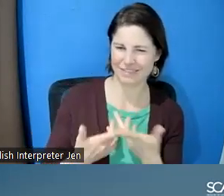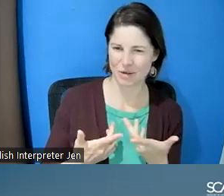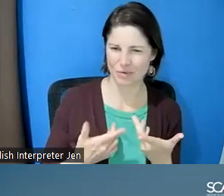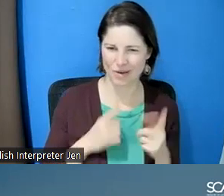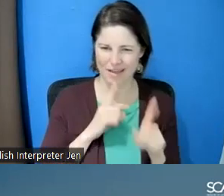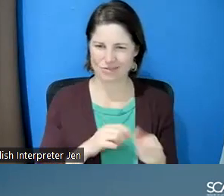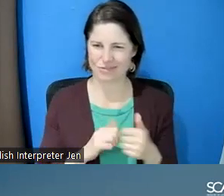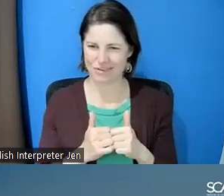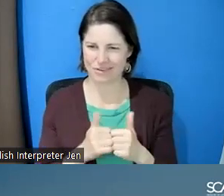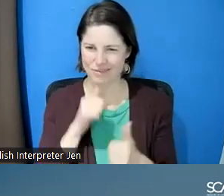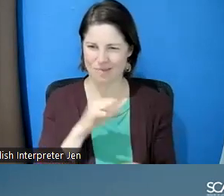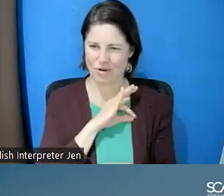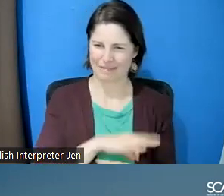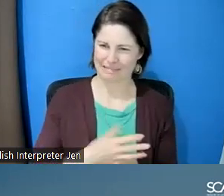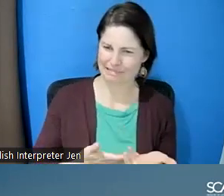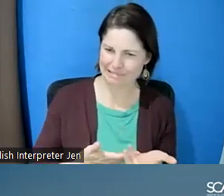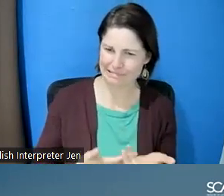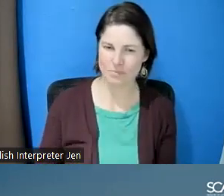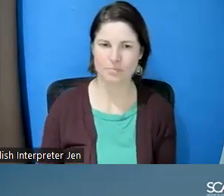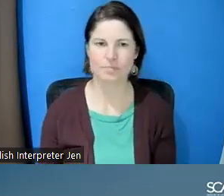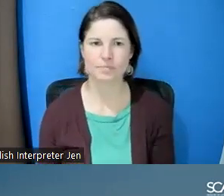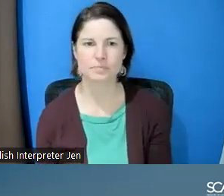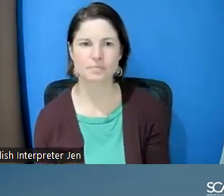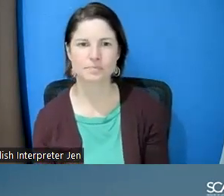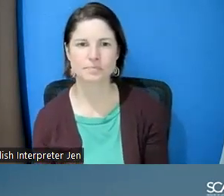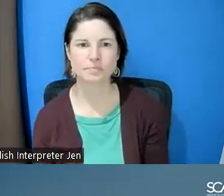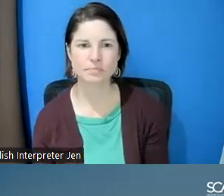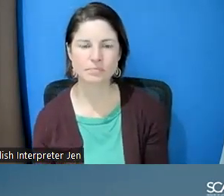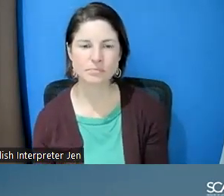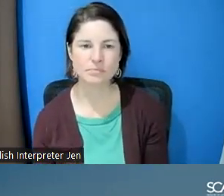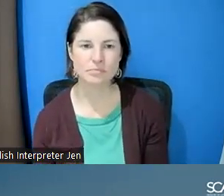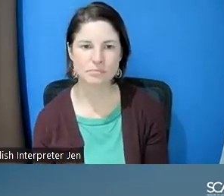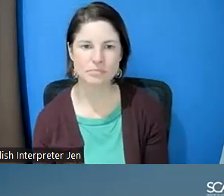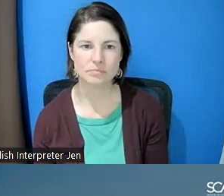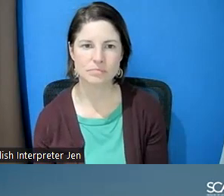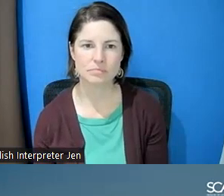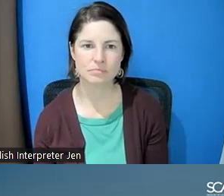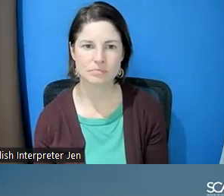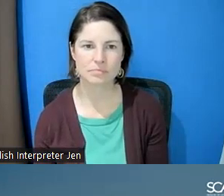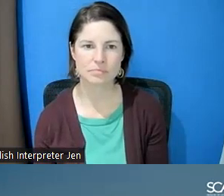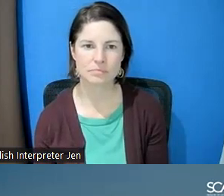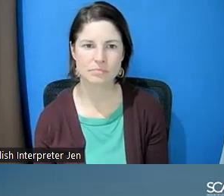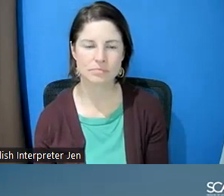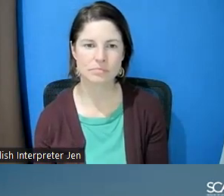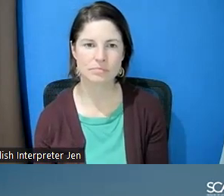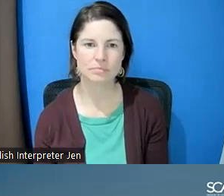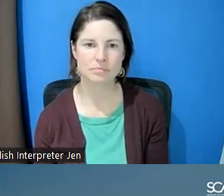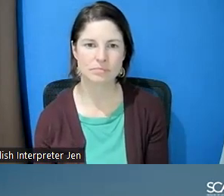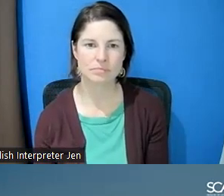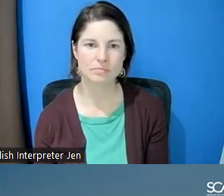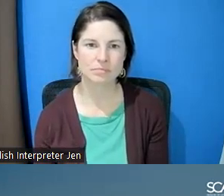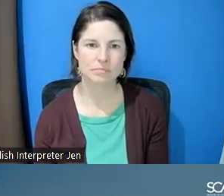Hi, Vicky. I am actually not familiar with these questions. I do not remember including those in our